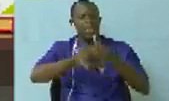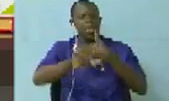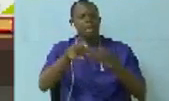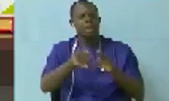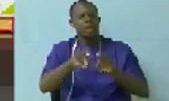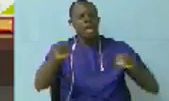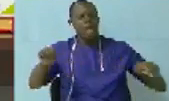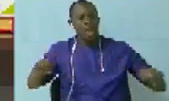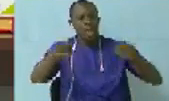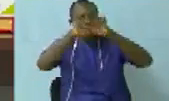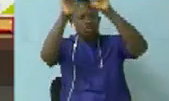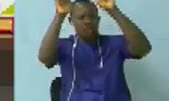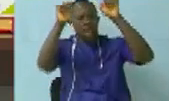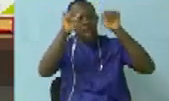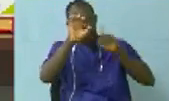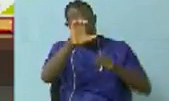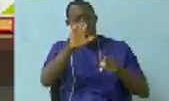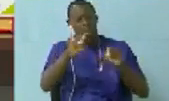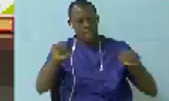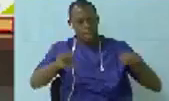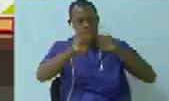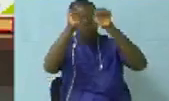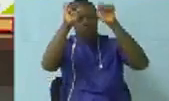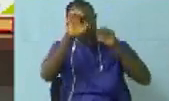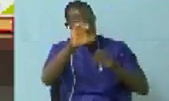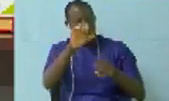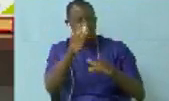Ethiopia banko kan. I came back in February of